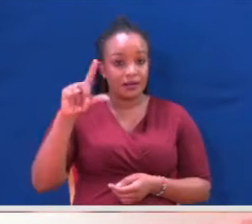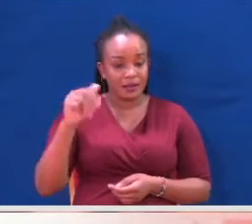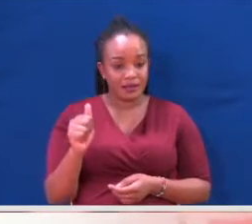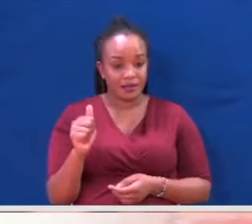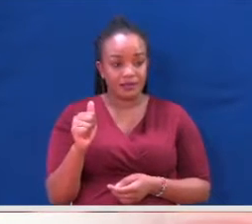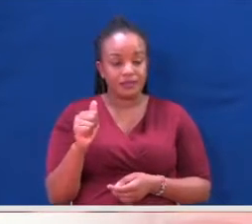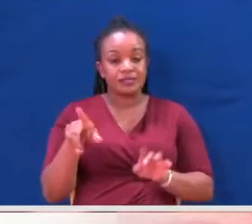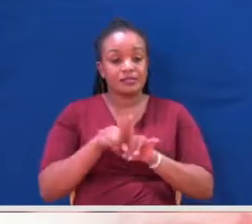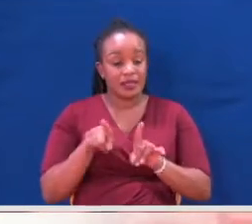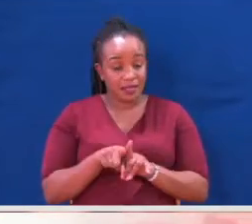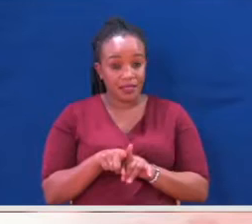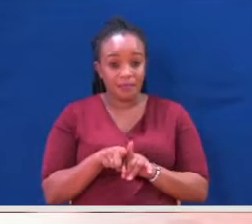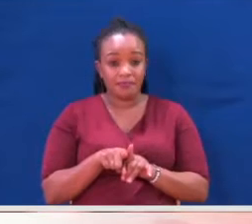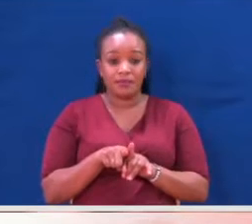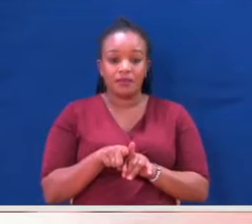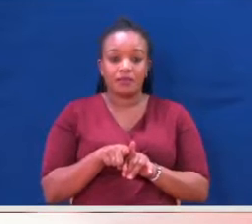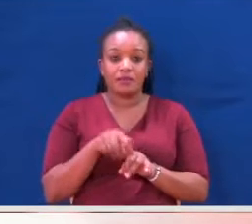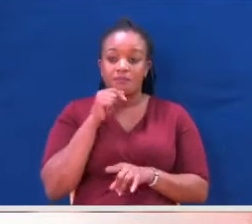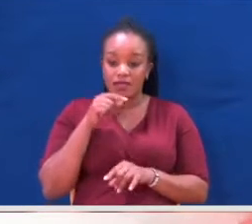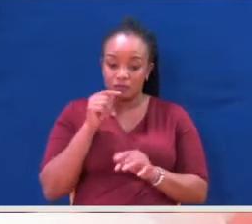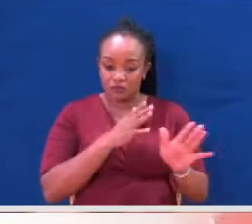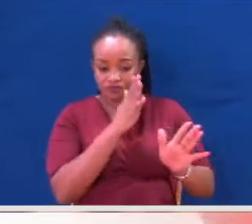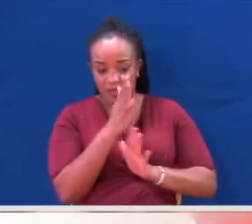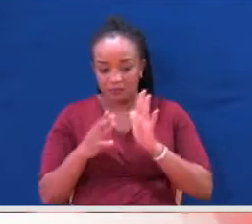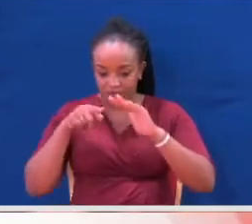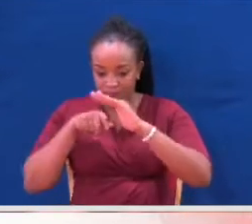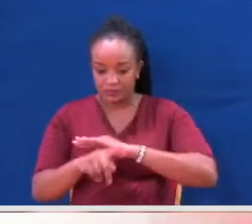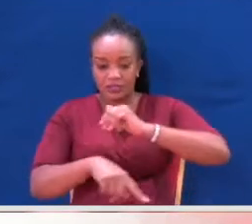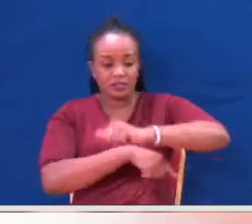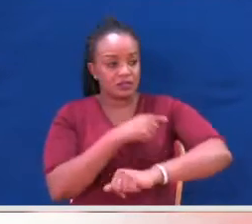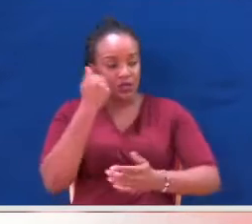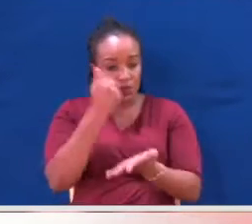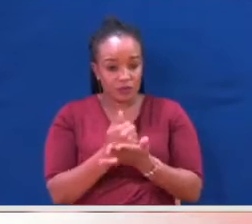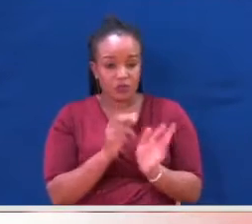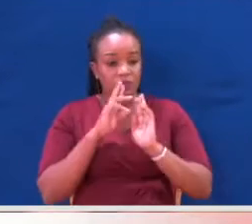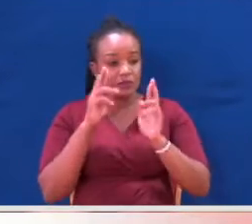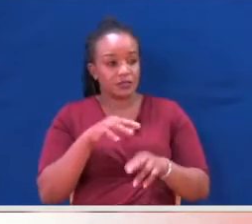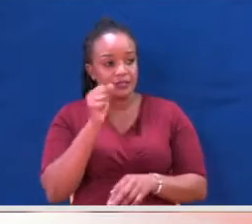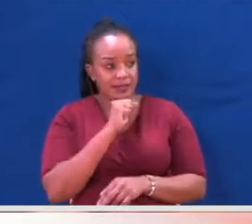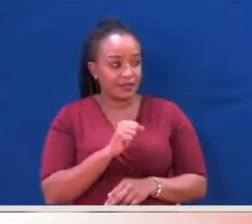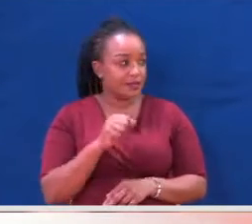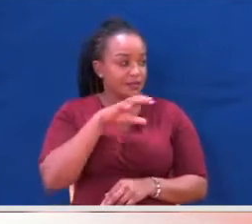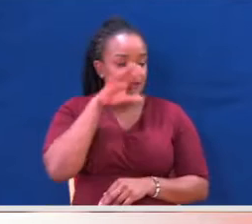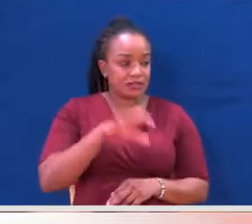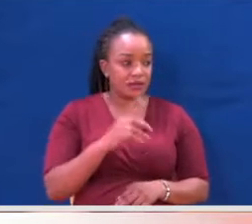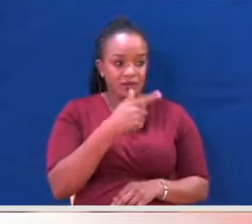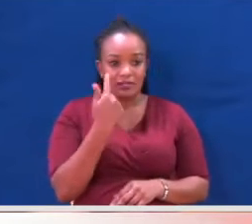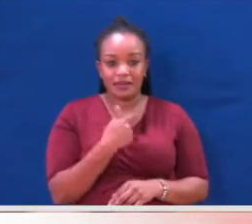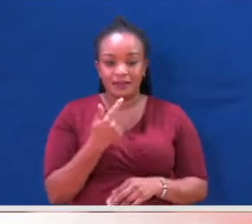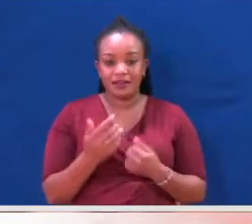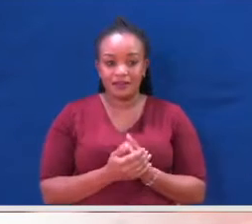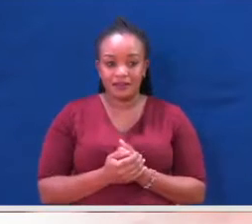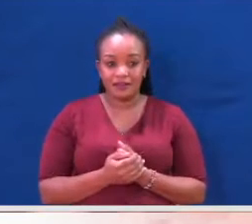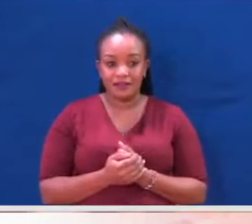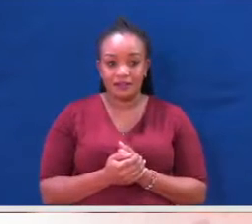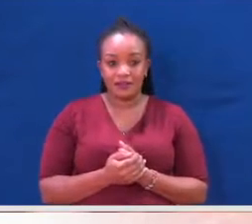was on his way to a chief's office to report his grandson, who had refused to go to school, before he was accosted